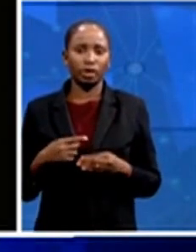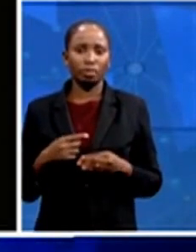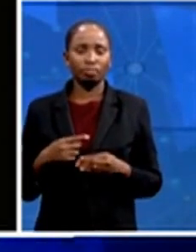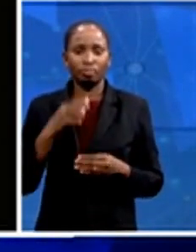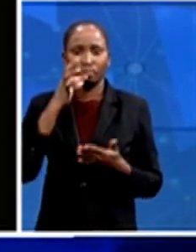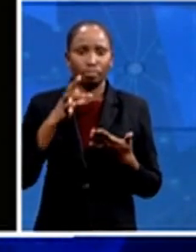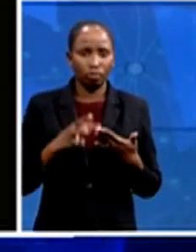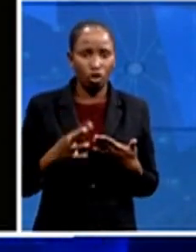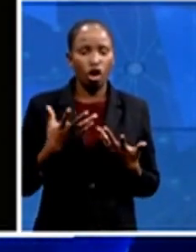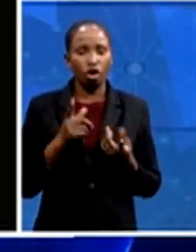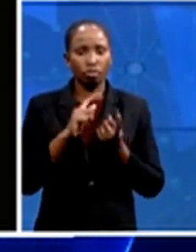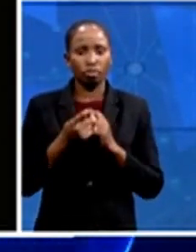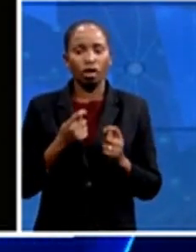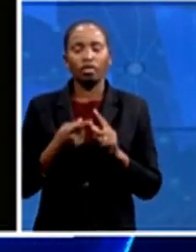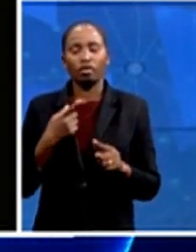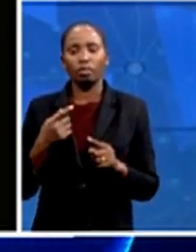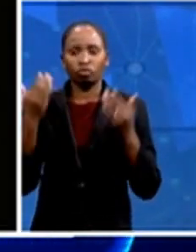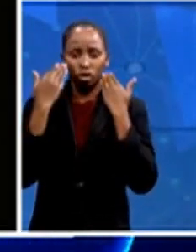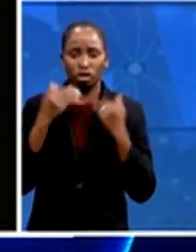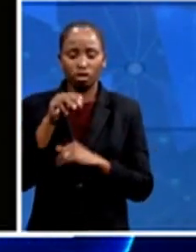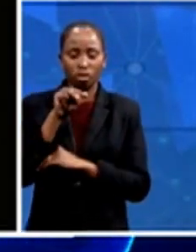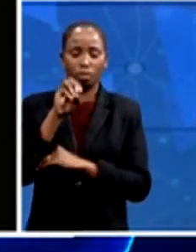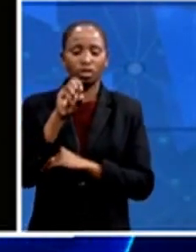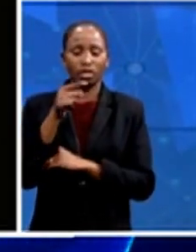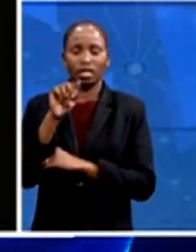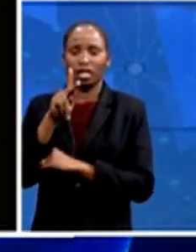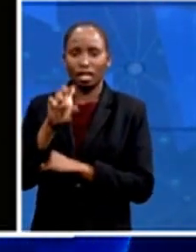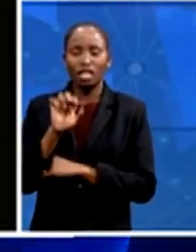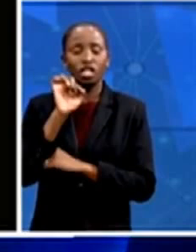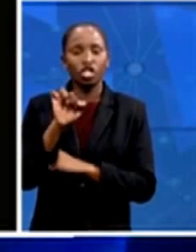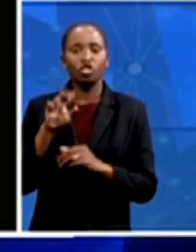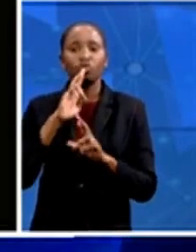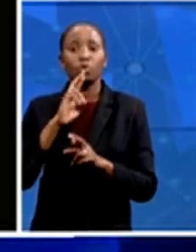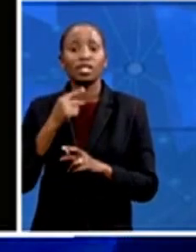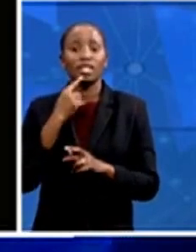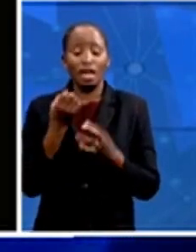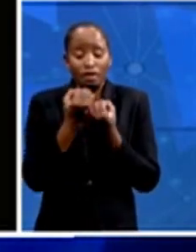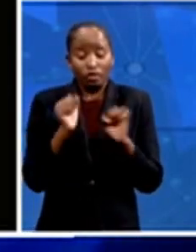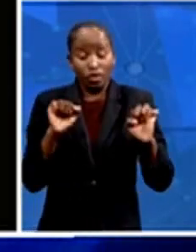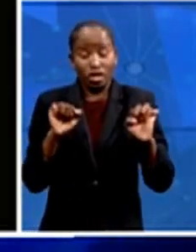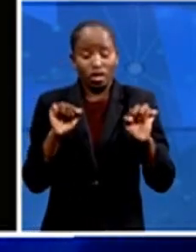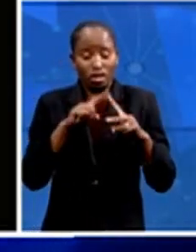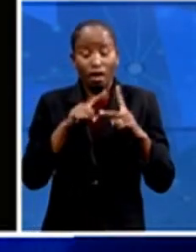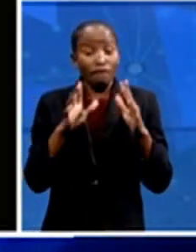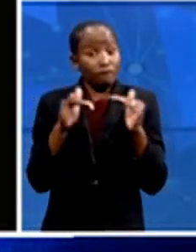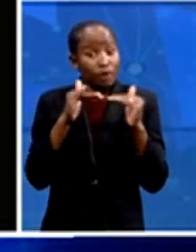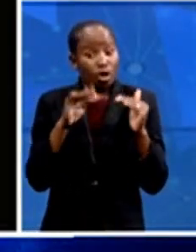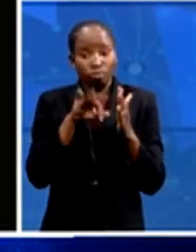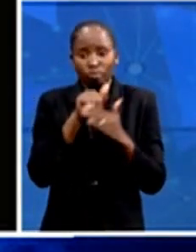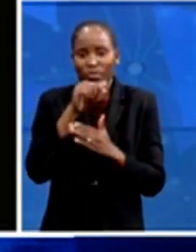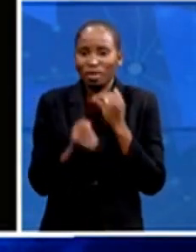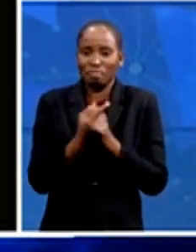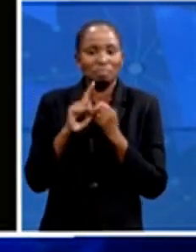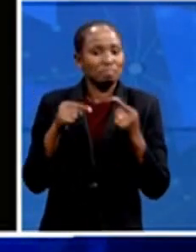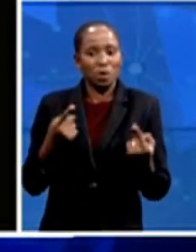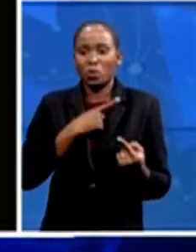report, saying that free and fair elections would not take place under the current COVID-19 conditions. Also citing that, having